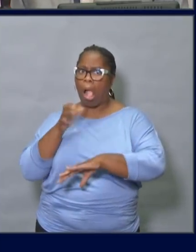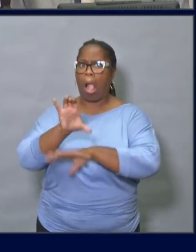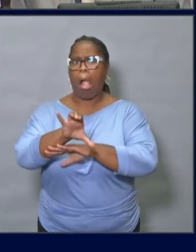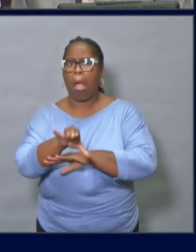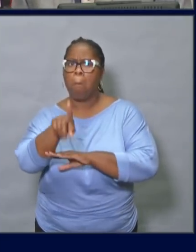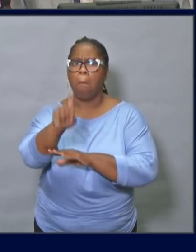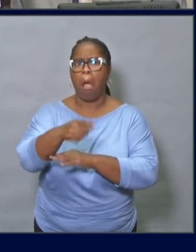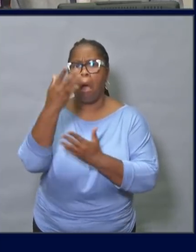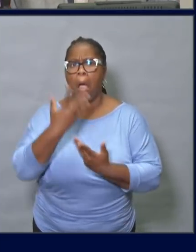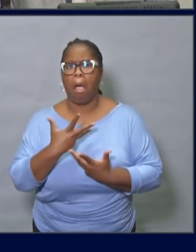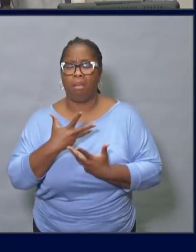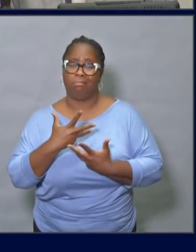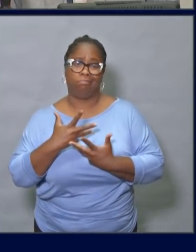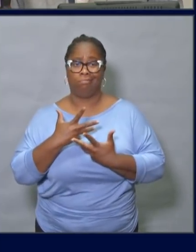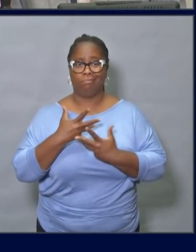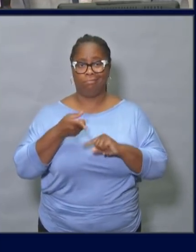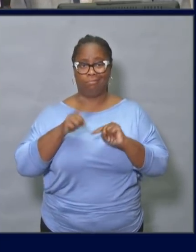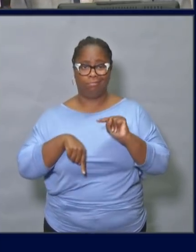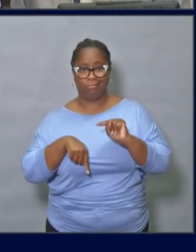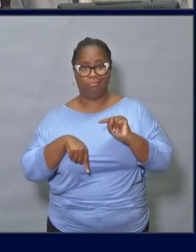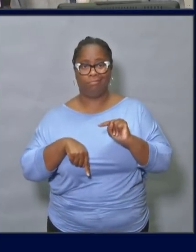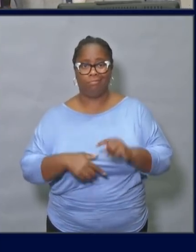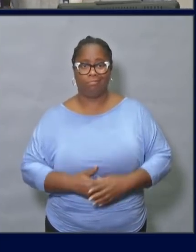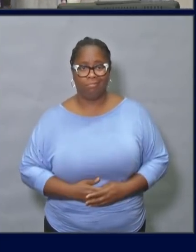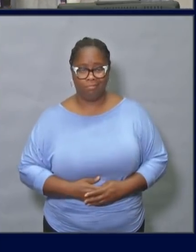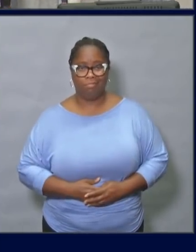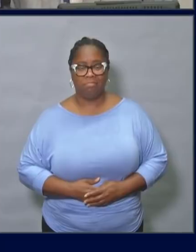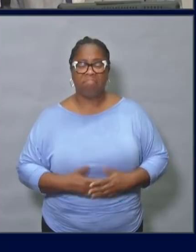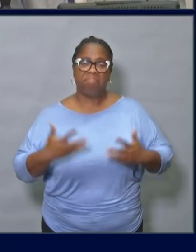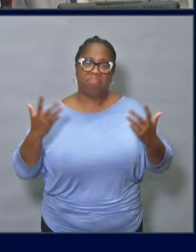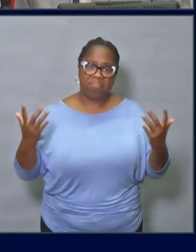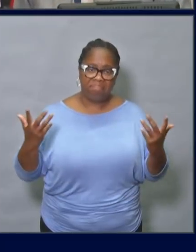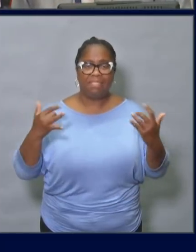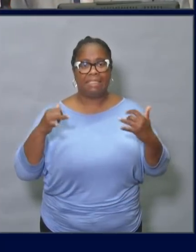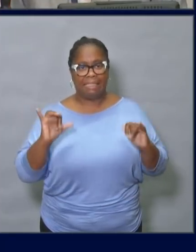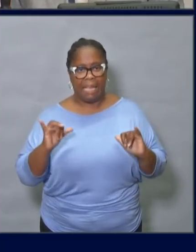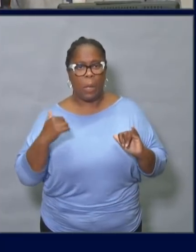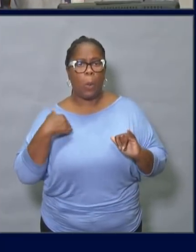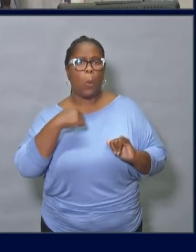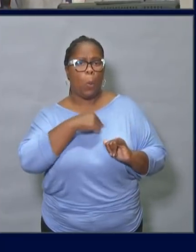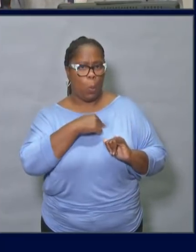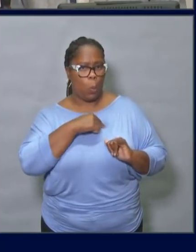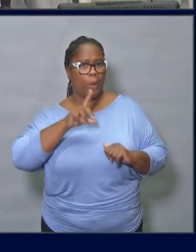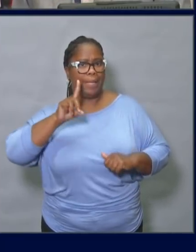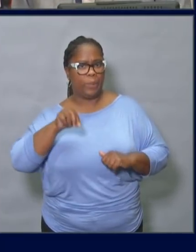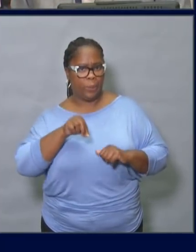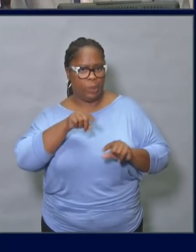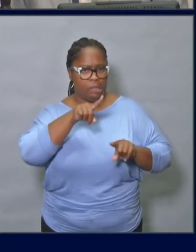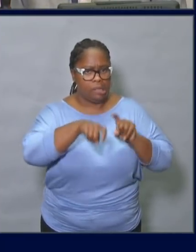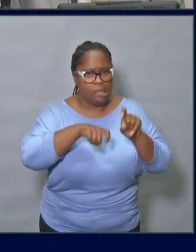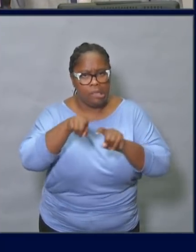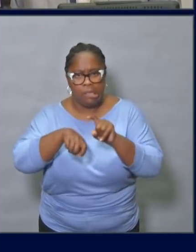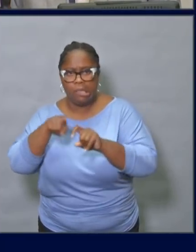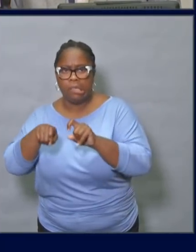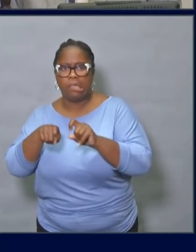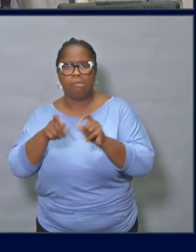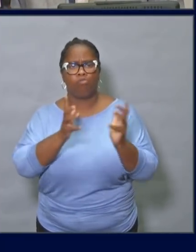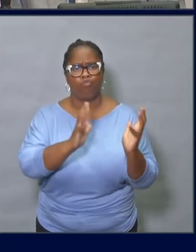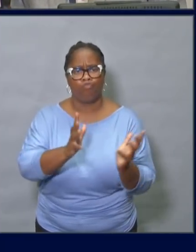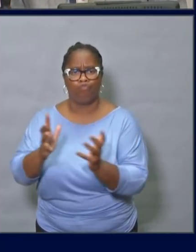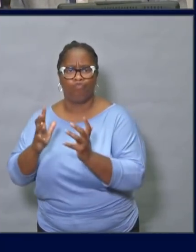to disclose important information. Despite this, we do talk to anybody and we educate them about their